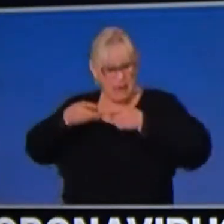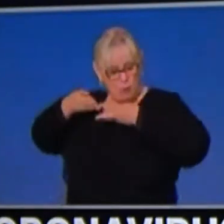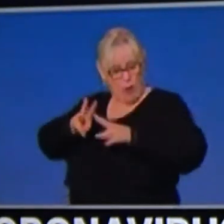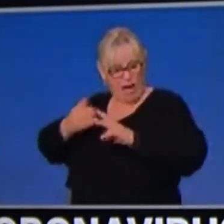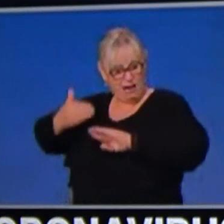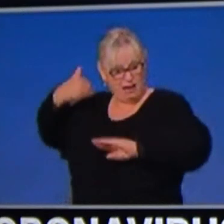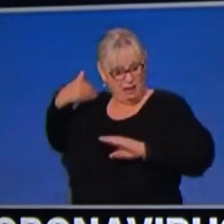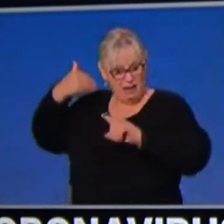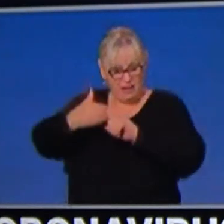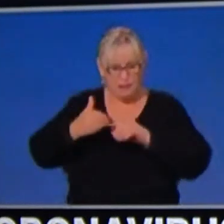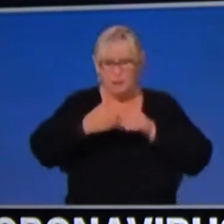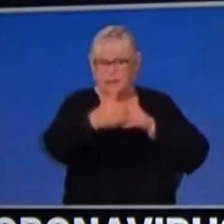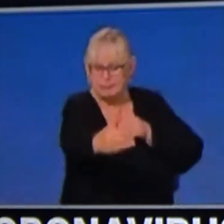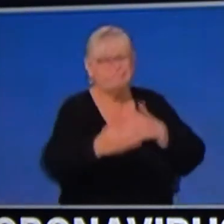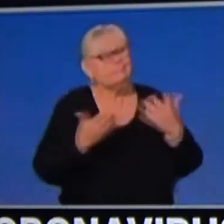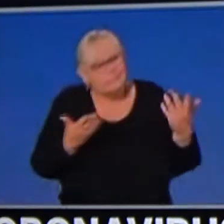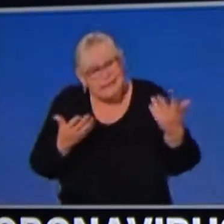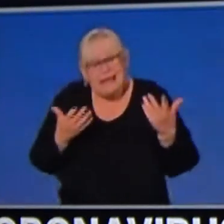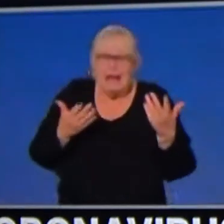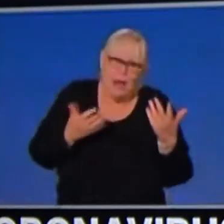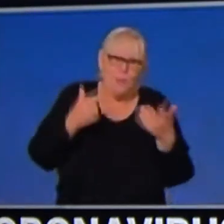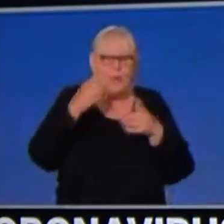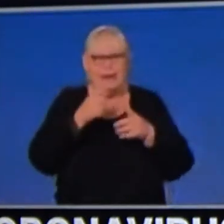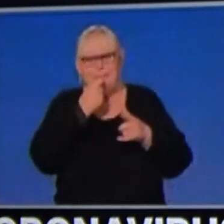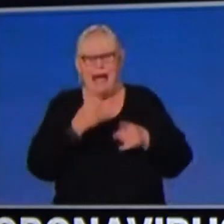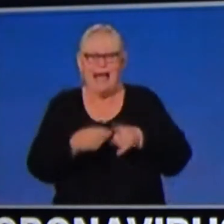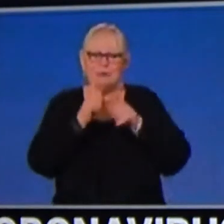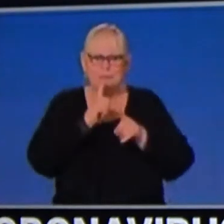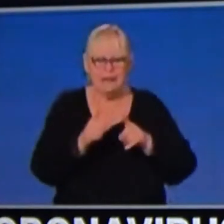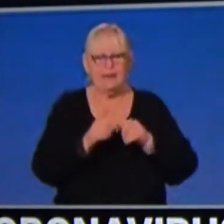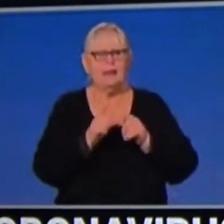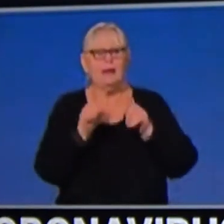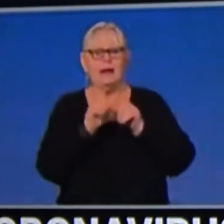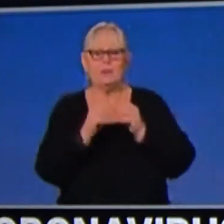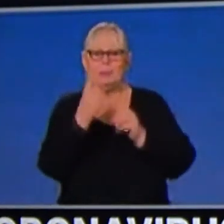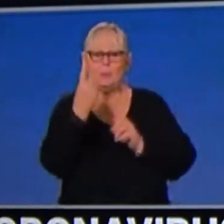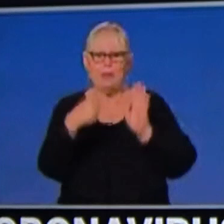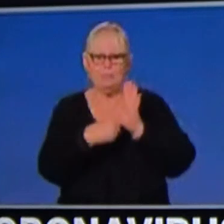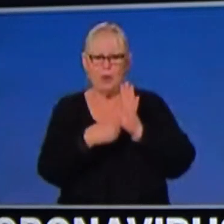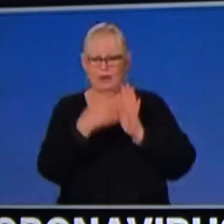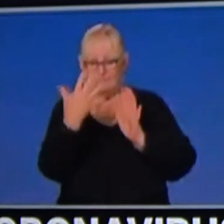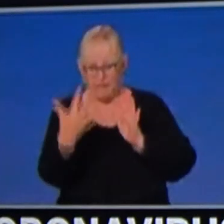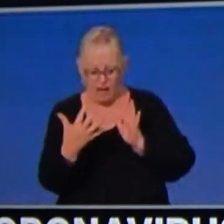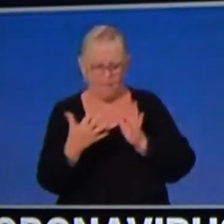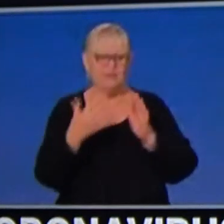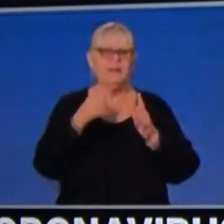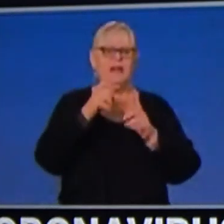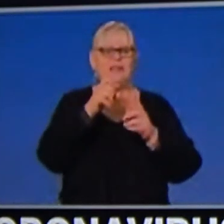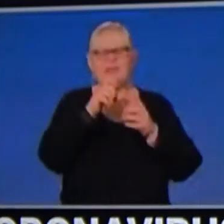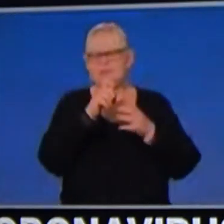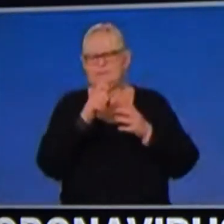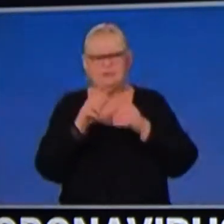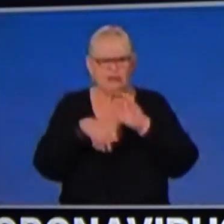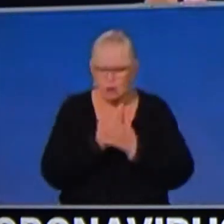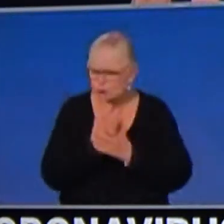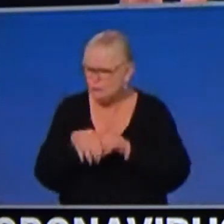being worked through. I think it will be some time. I think social distancing, the washing of the hands, the doing all of those things,